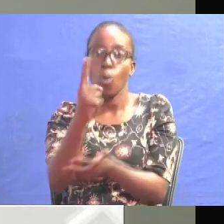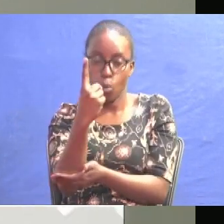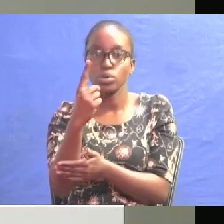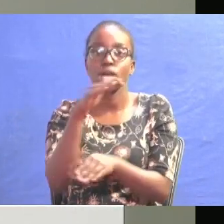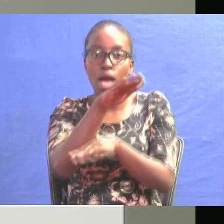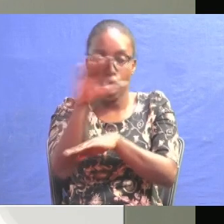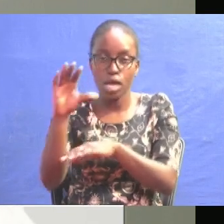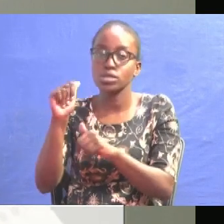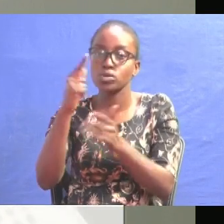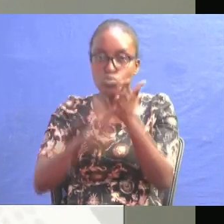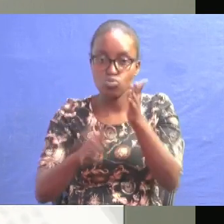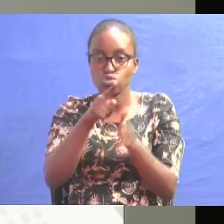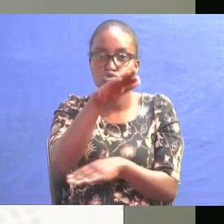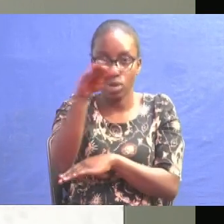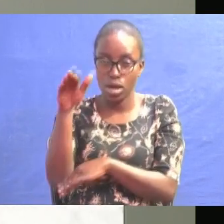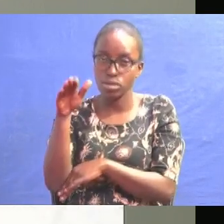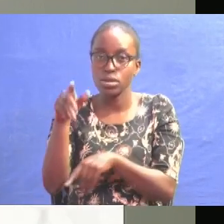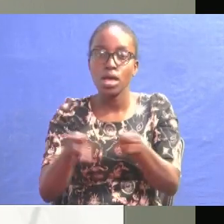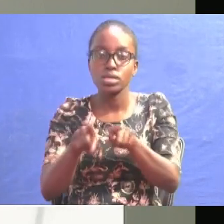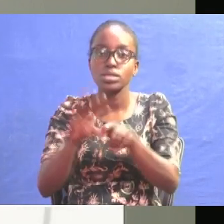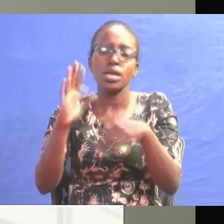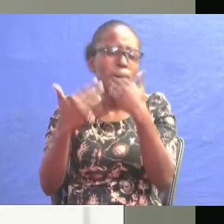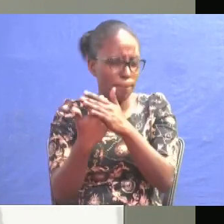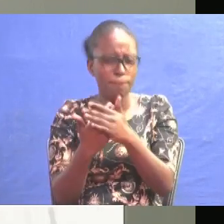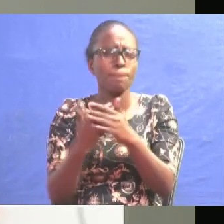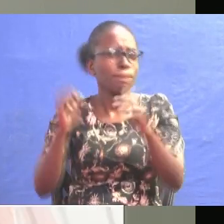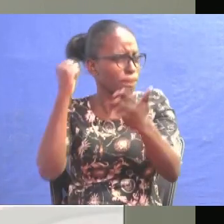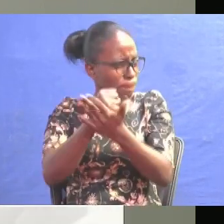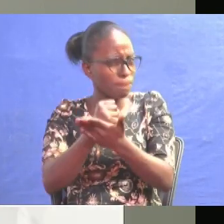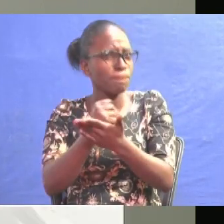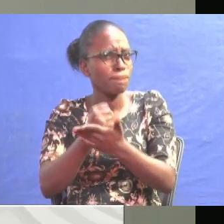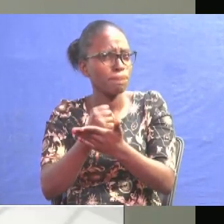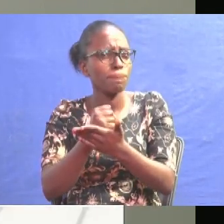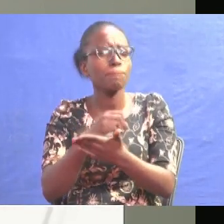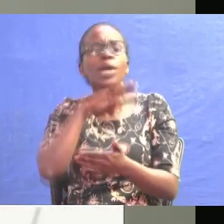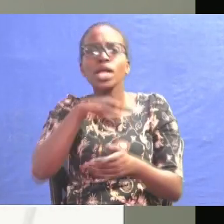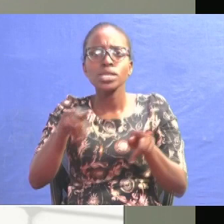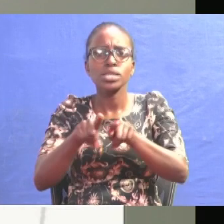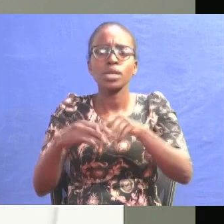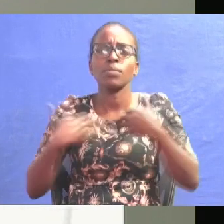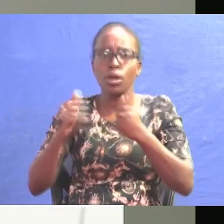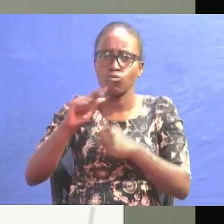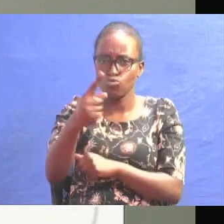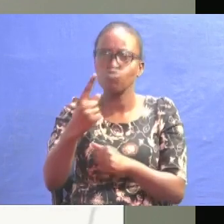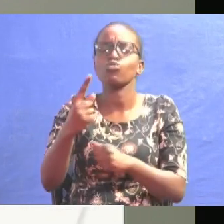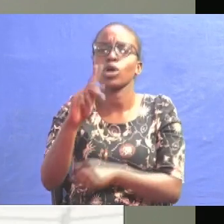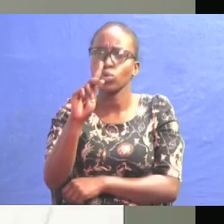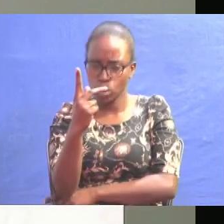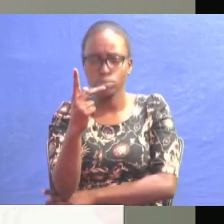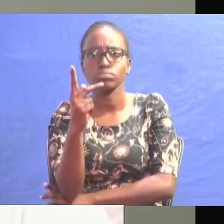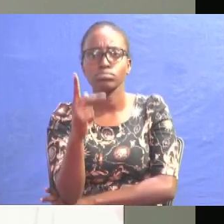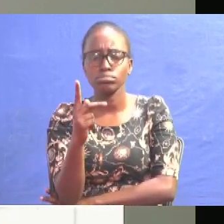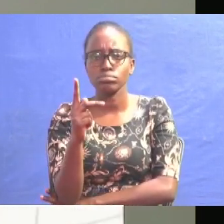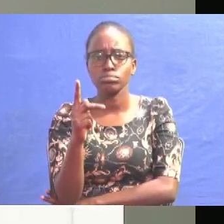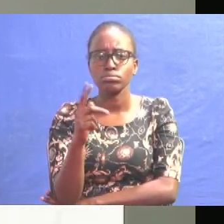by asking what you are asking, Raila is qualified. And I am not speaking in an angle that is one of us as a Kenyan, but I'm speaking in